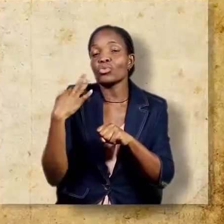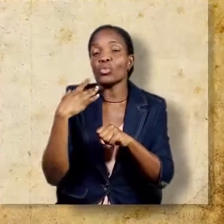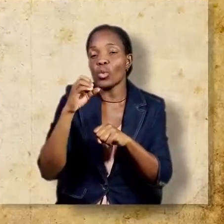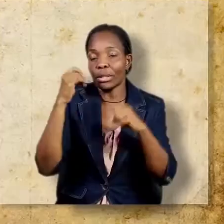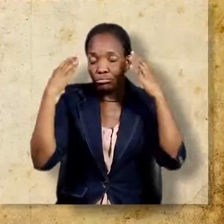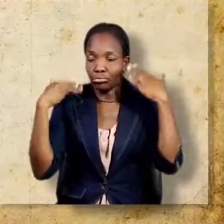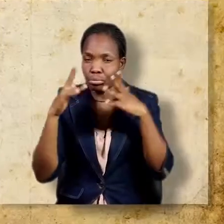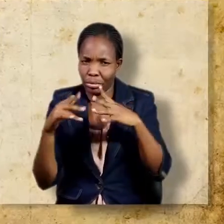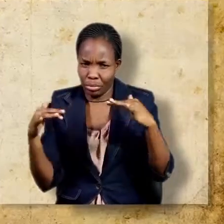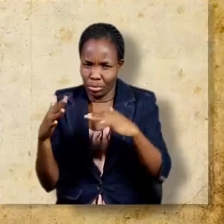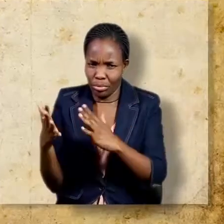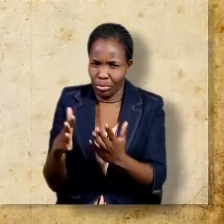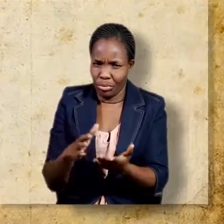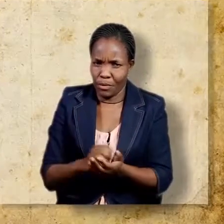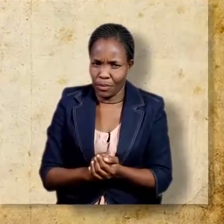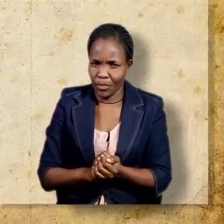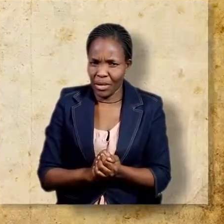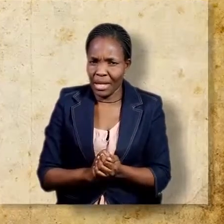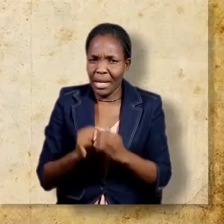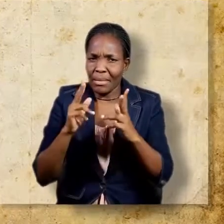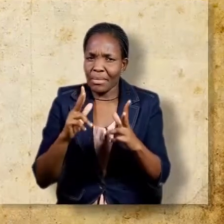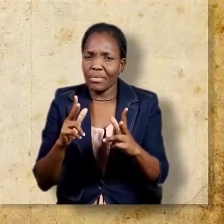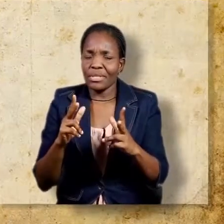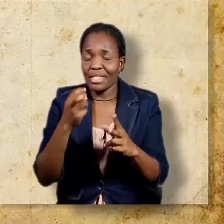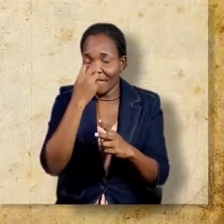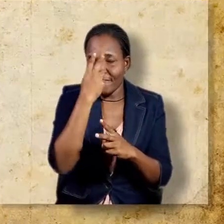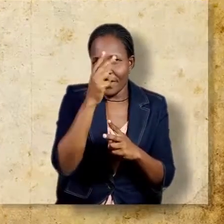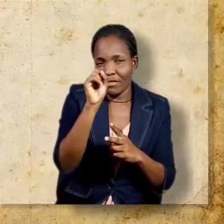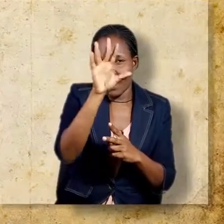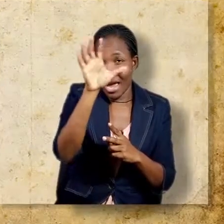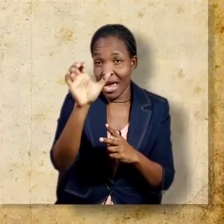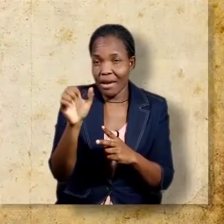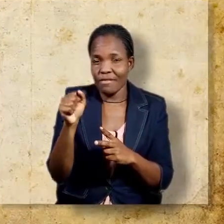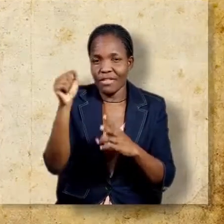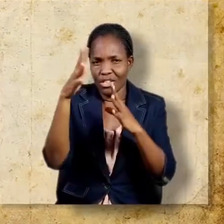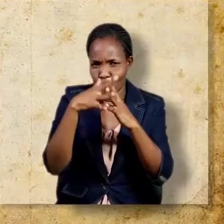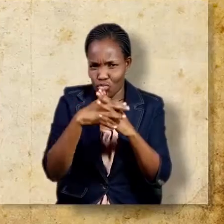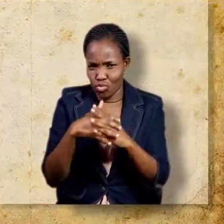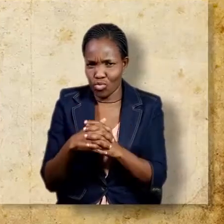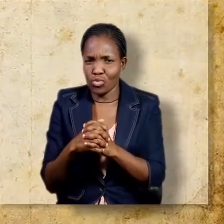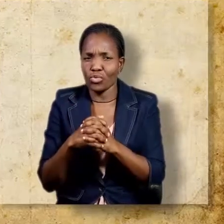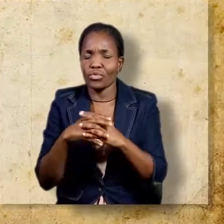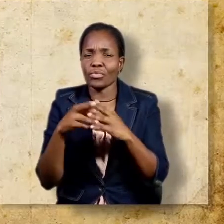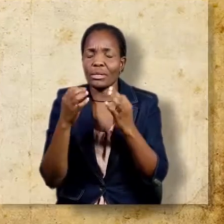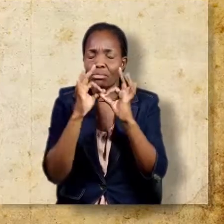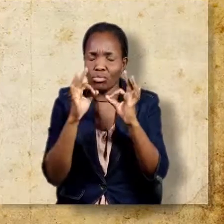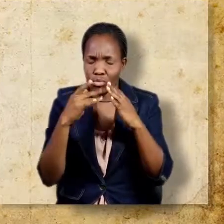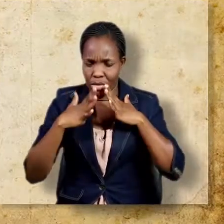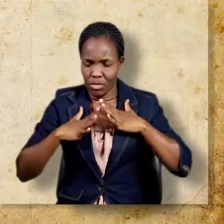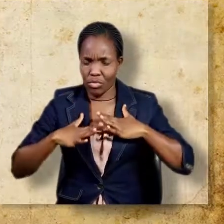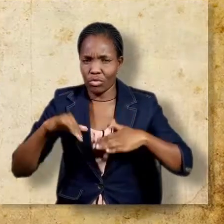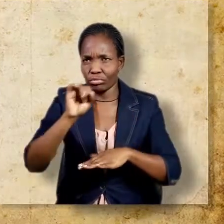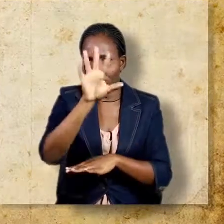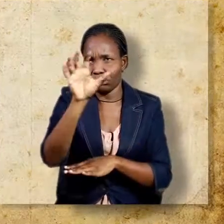revolution. Viewers, the vision of the African Union is for an integrated, prosperous, and peaceful